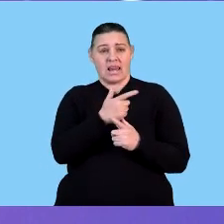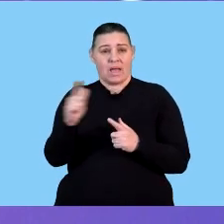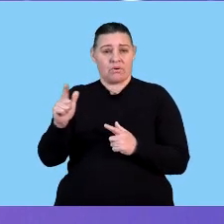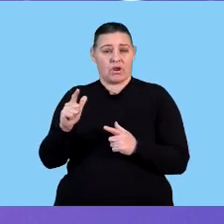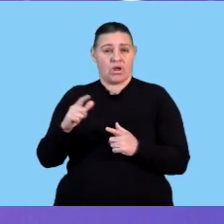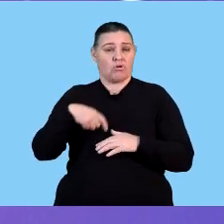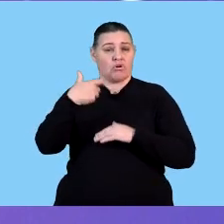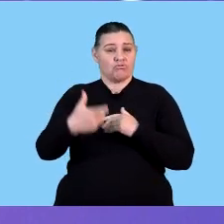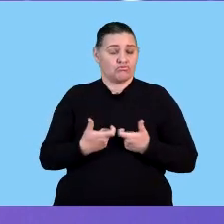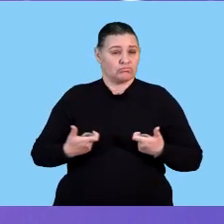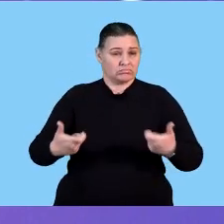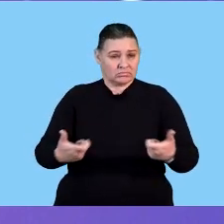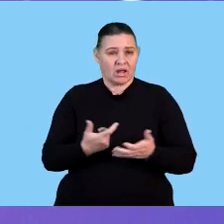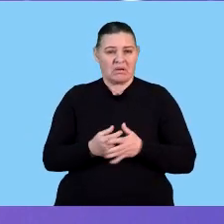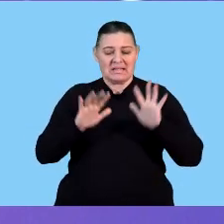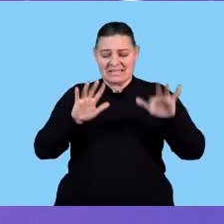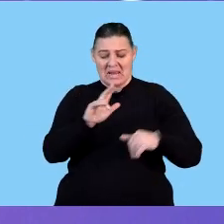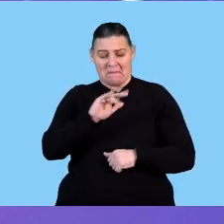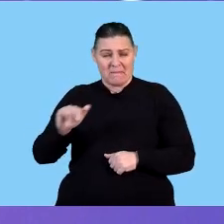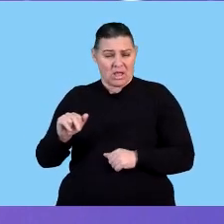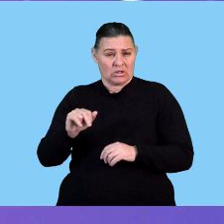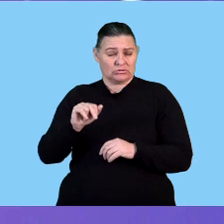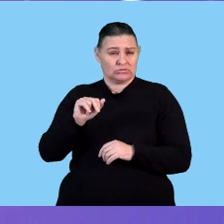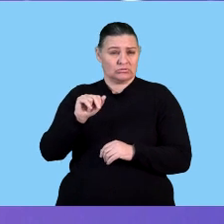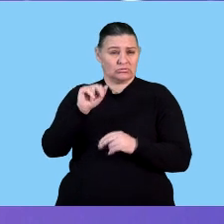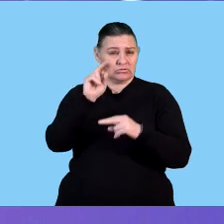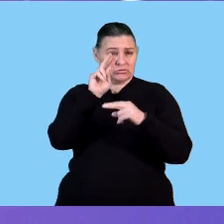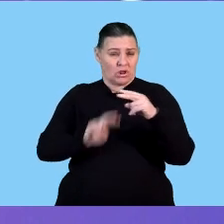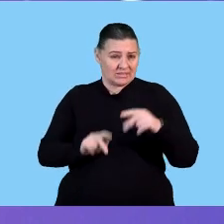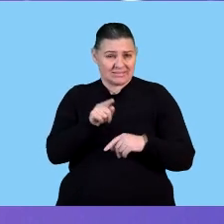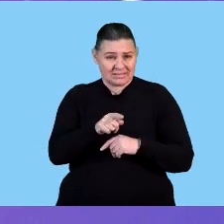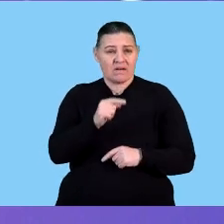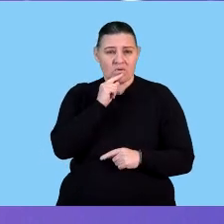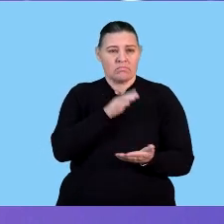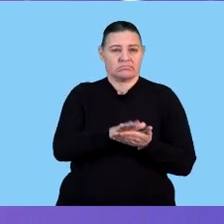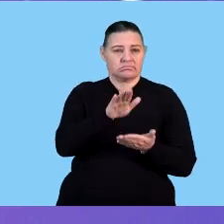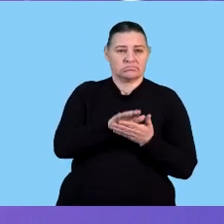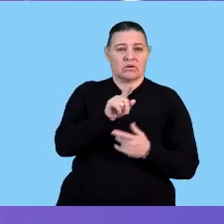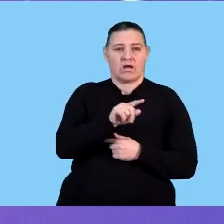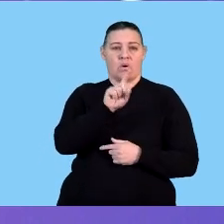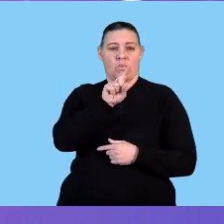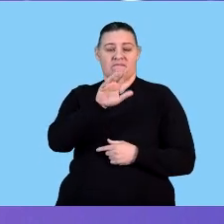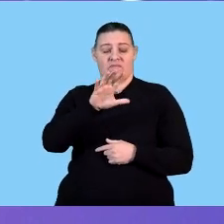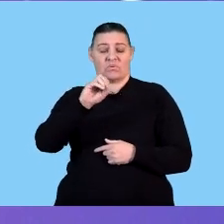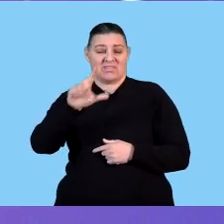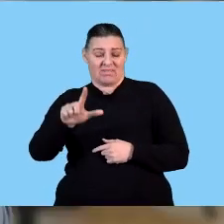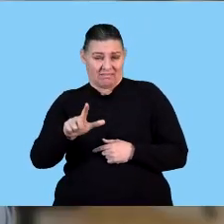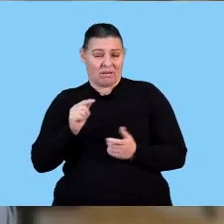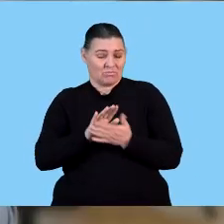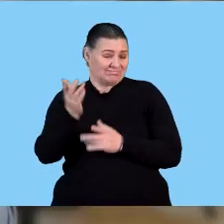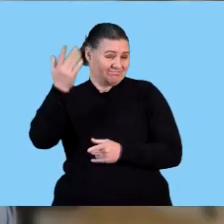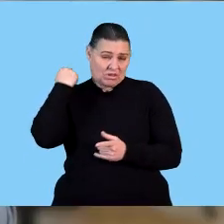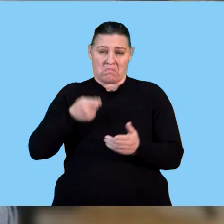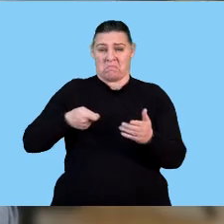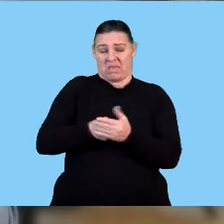paid a record $10 million for a wall map of the world printed in 1507. That's a lot